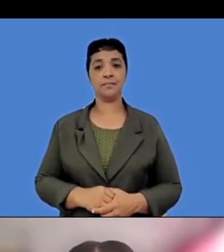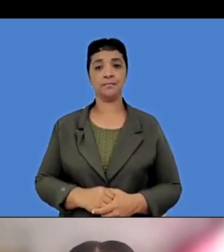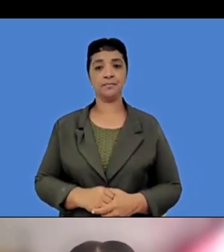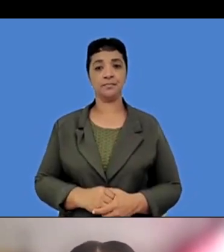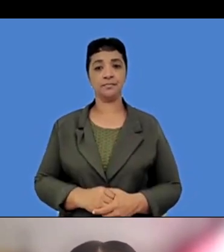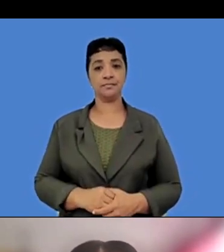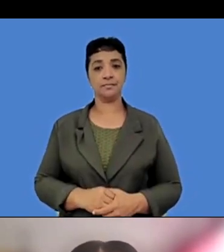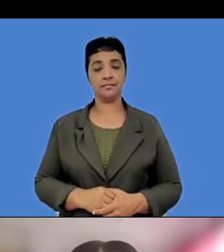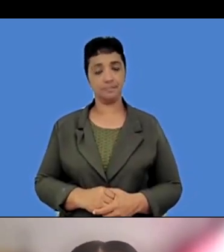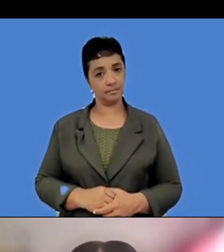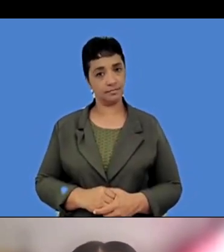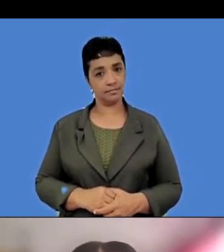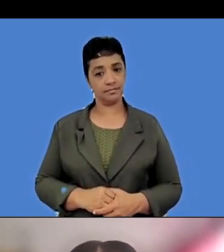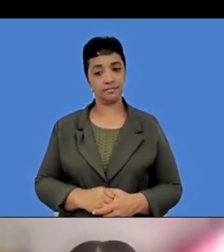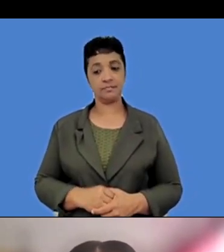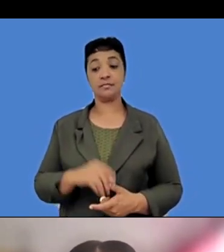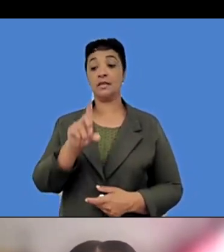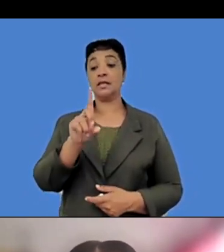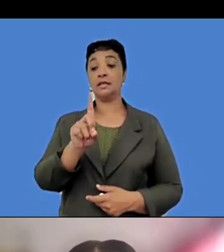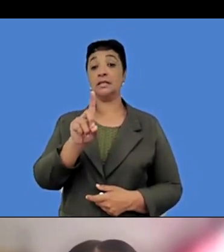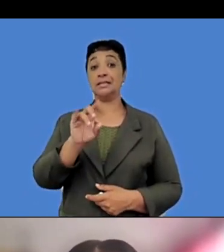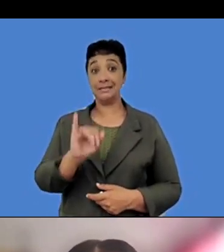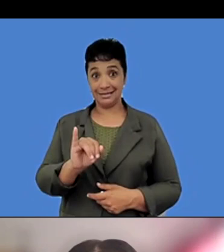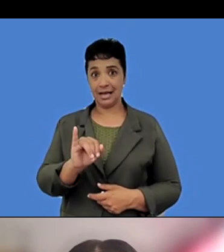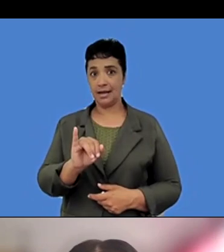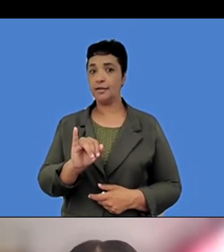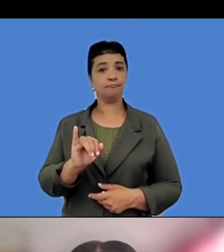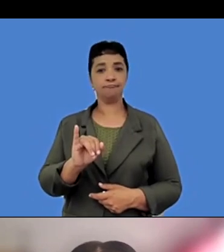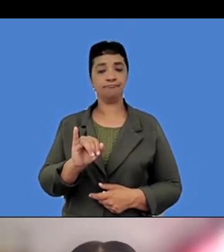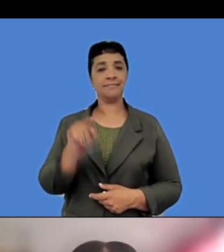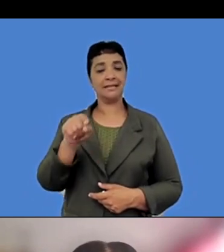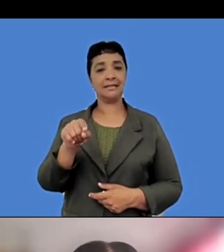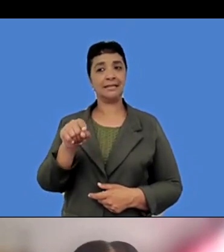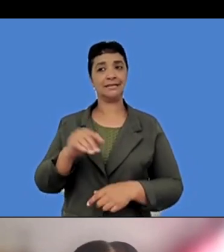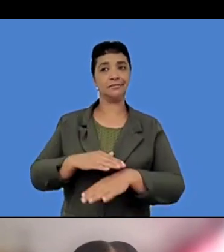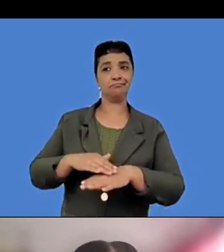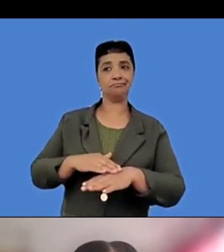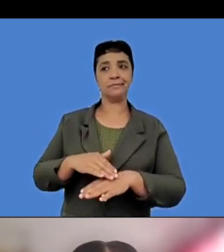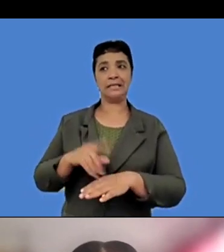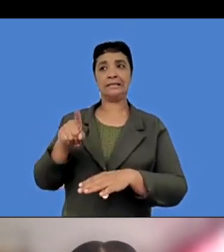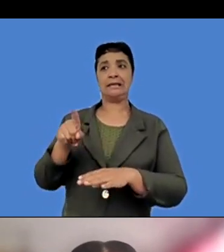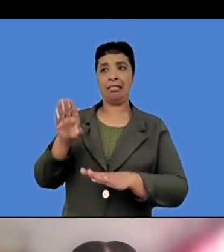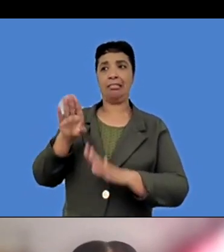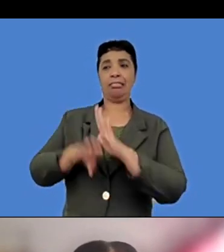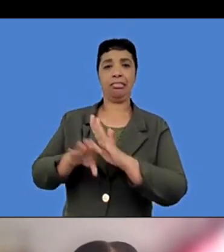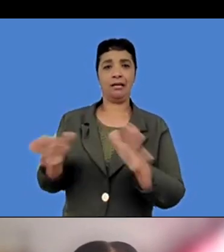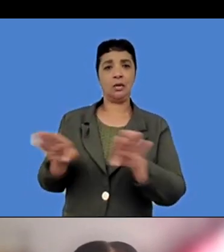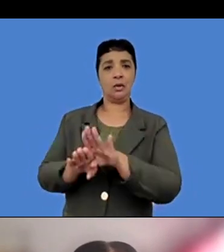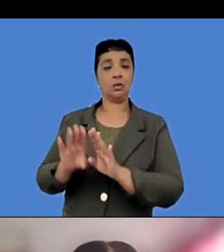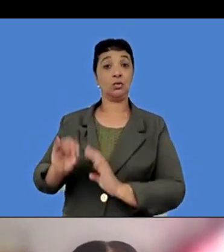That deinstitutionalization was clearly only an excuse in this case